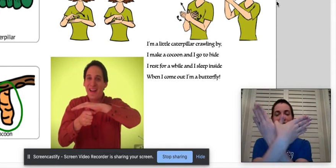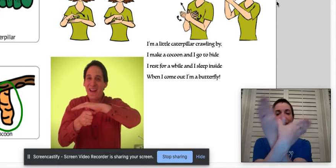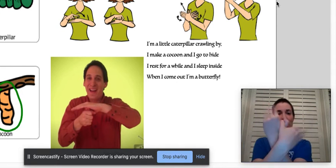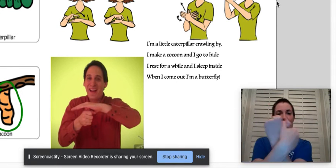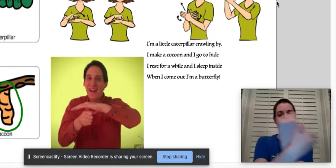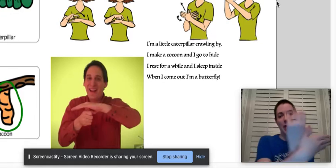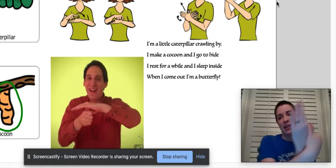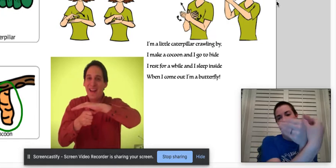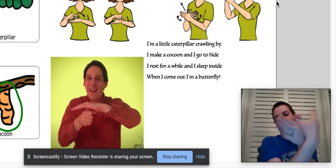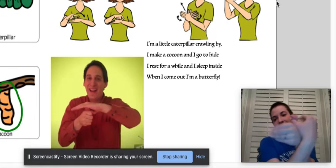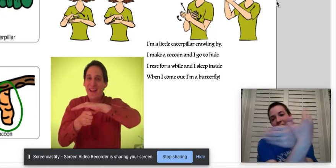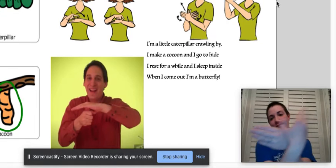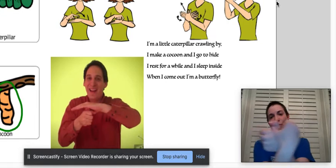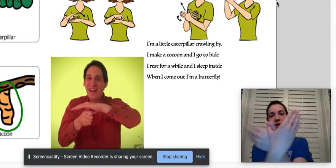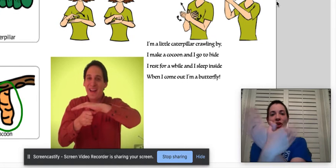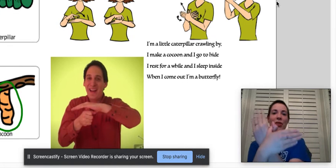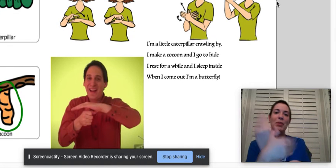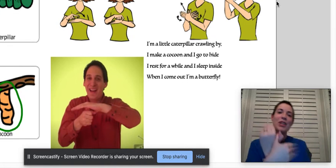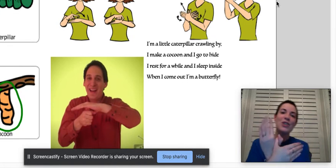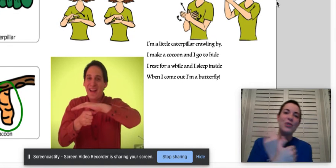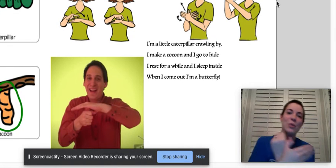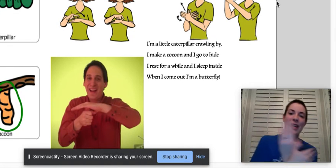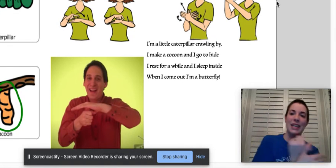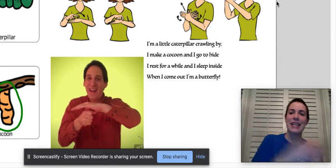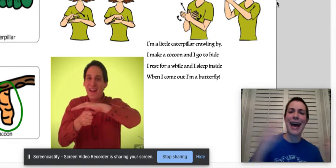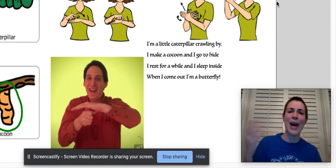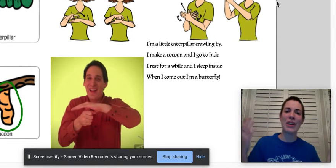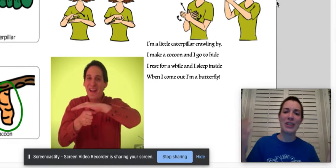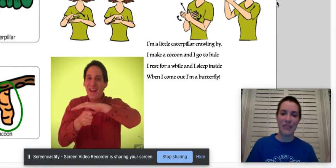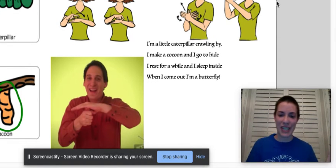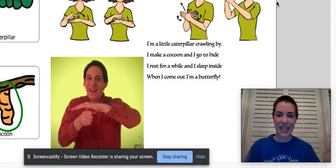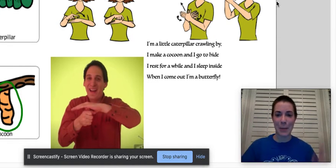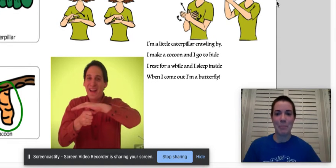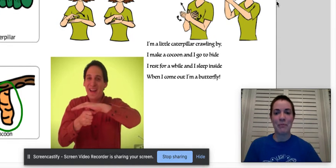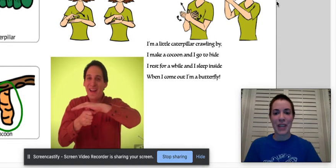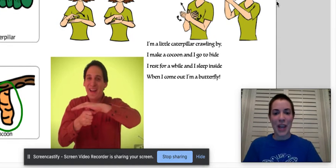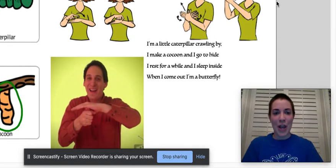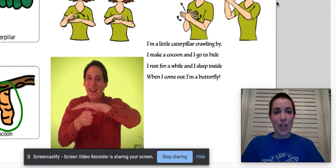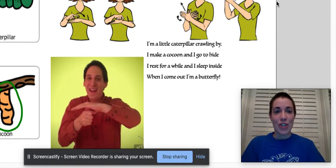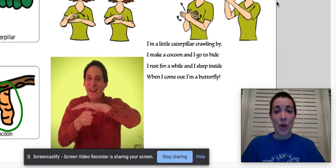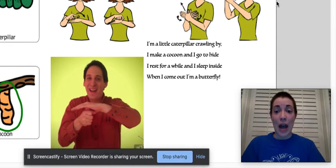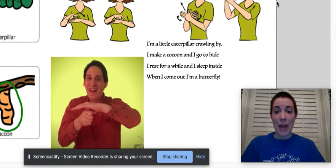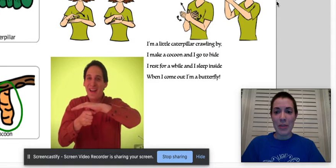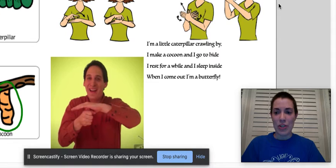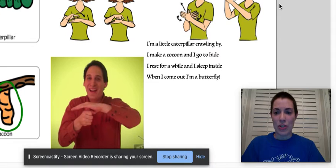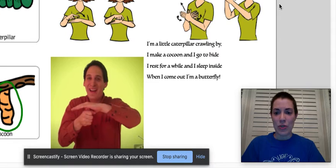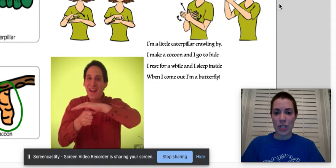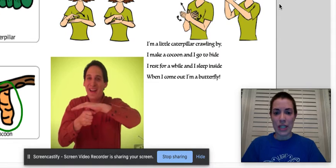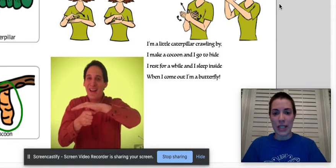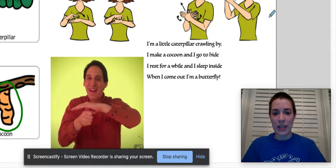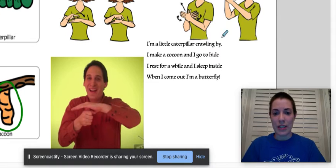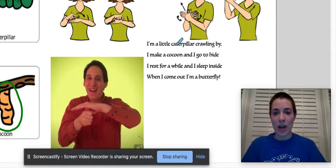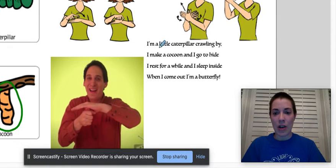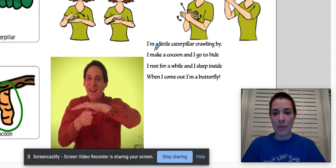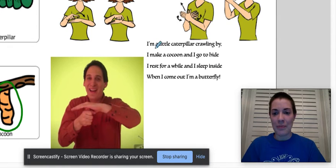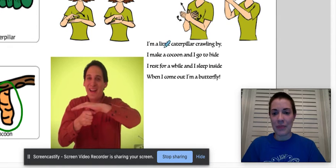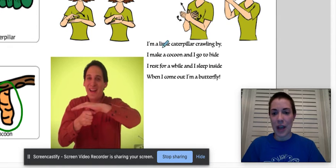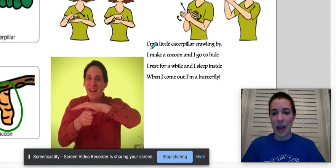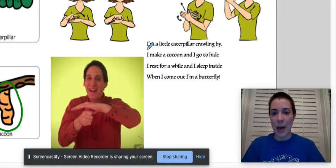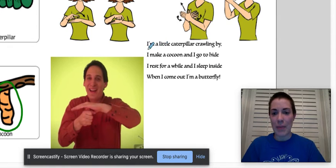just take those letter B's and you turn them into wings. How convenient. So I'm going to show you just a little